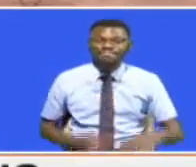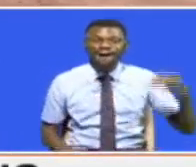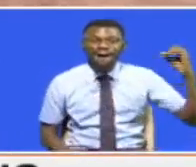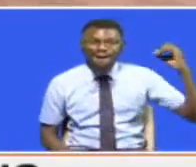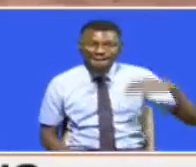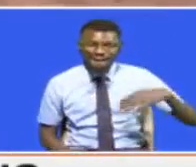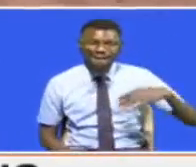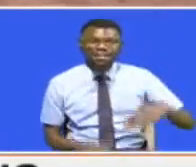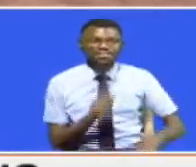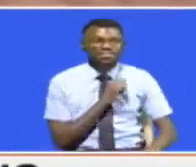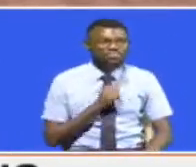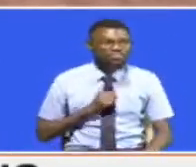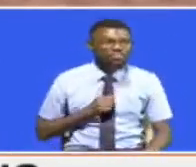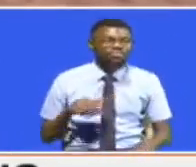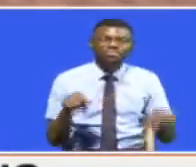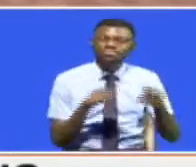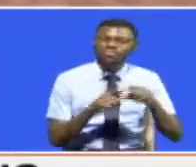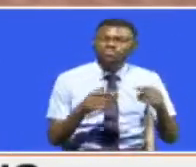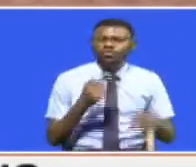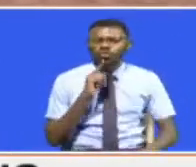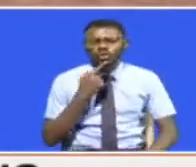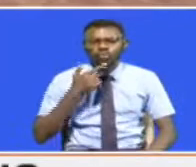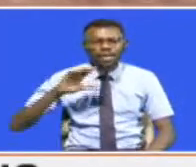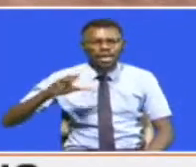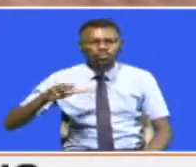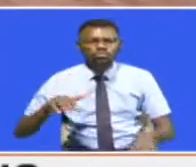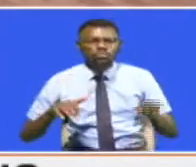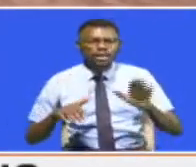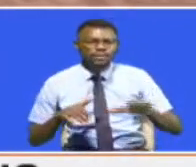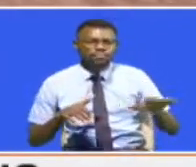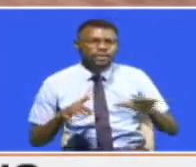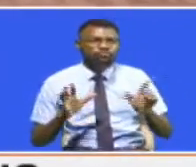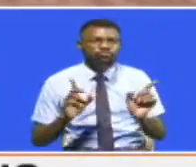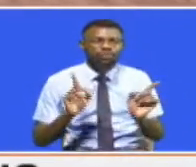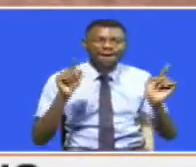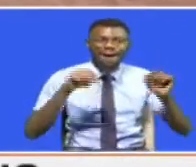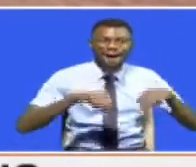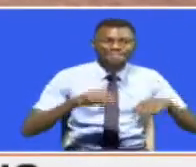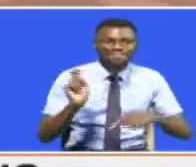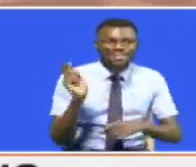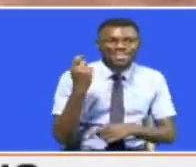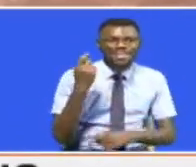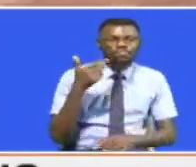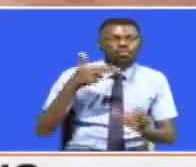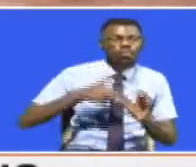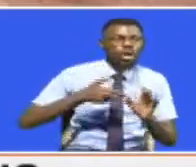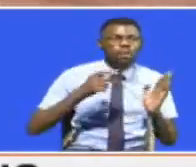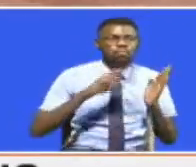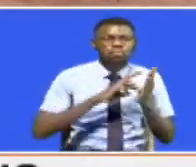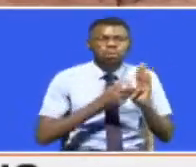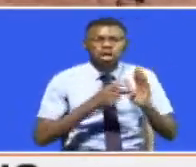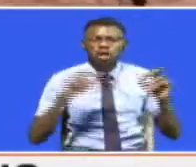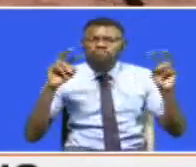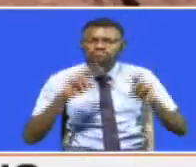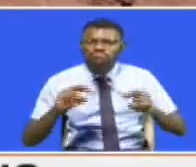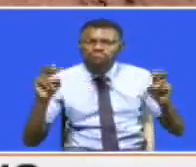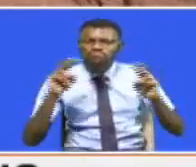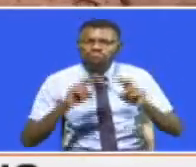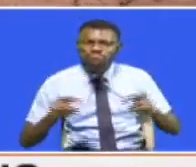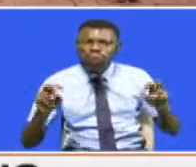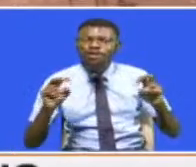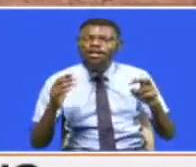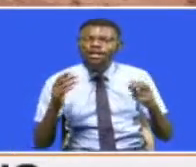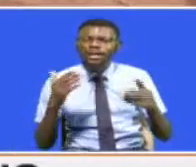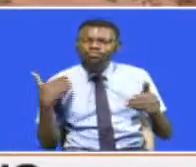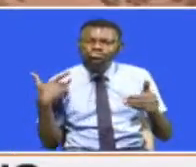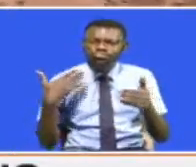Senate and a team from the Turkana County Assembly jointly tour the Kenya Oil Project in Turkana for a fact-finding mission on its